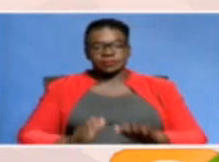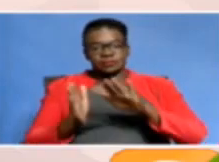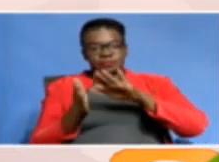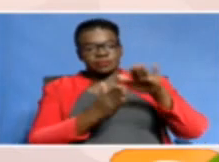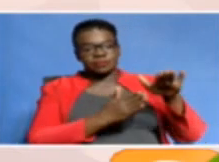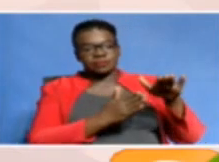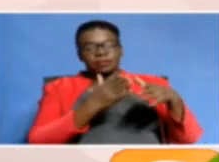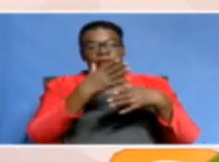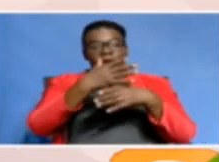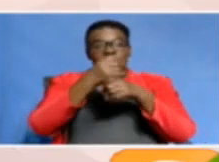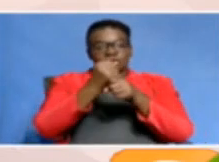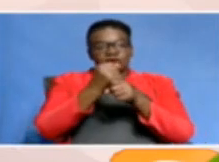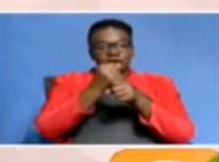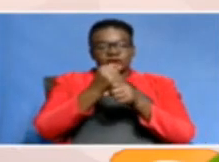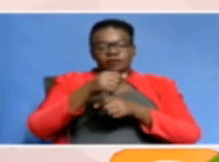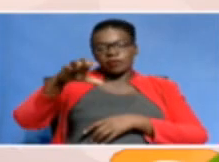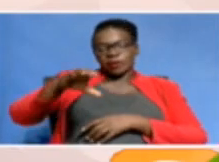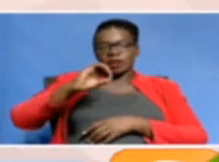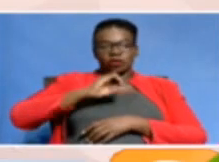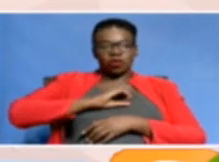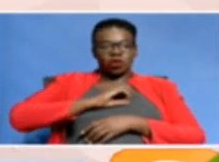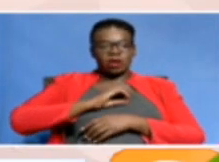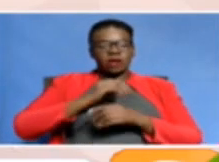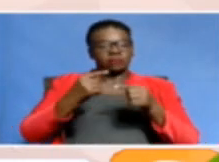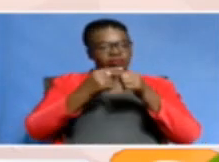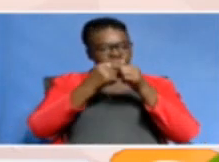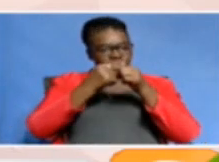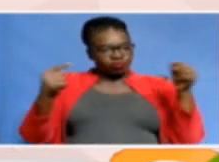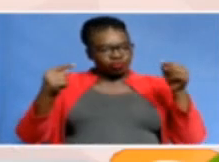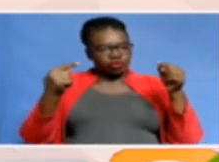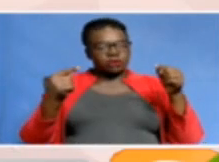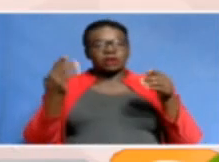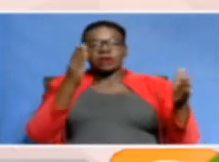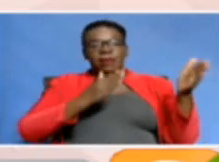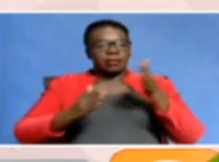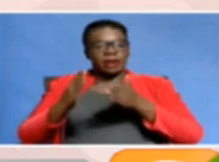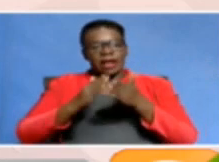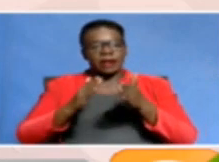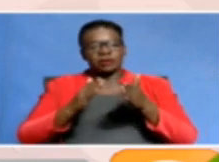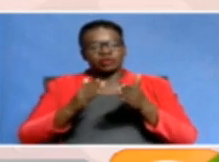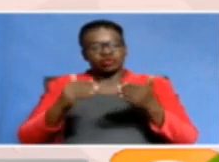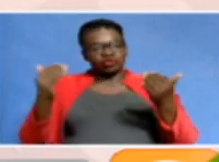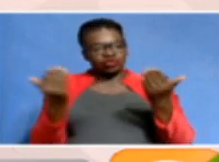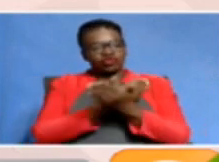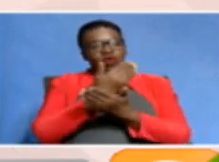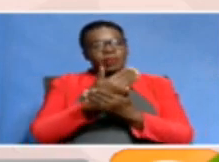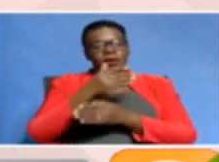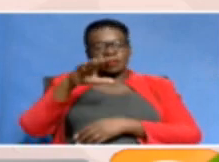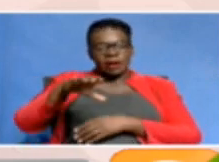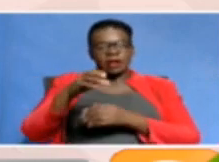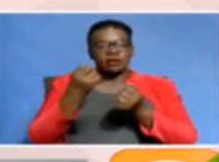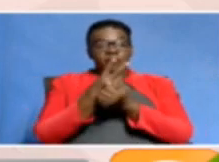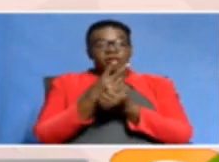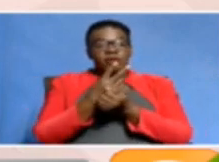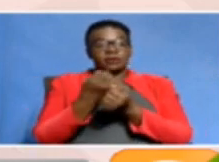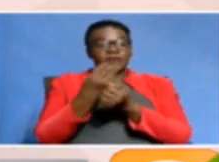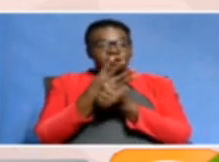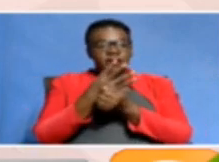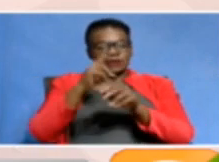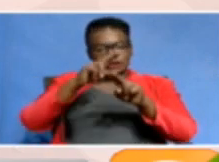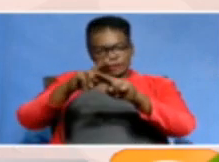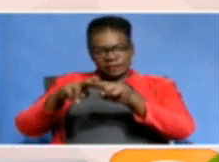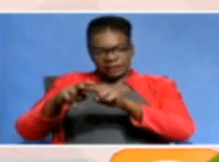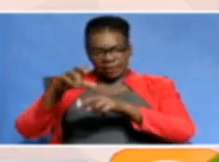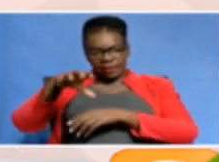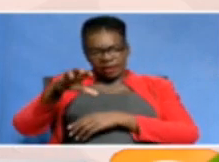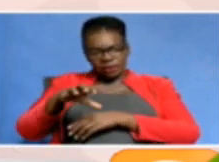Muungano wa wamiliki wa matatu nchini umepinga vikali mpango wa kuondoa matatu za abiria 14. Wakiongozwa na mwenyekiti wao Simon Kimutai,